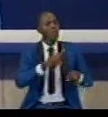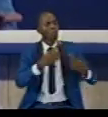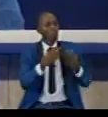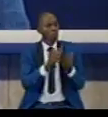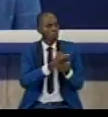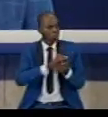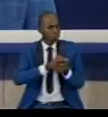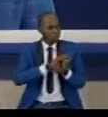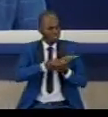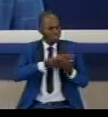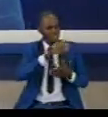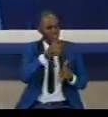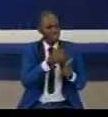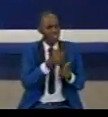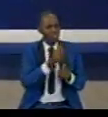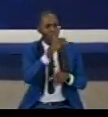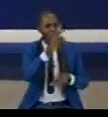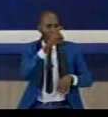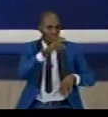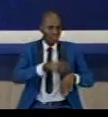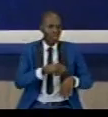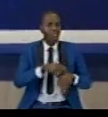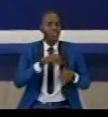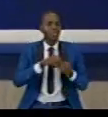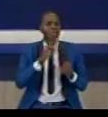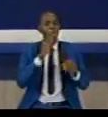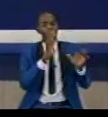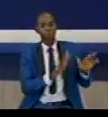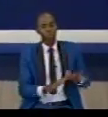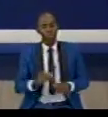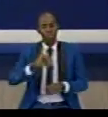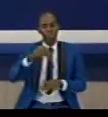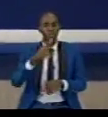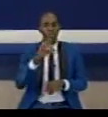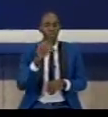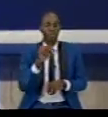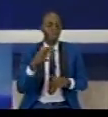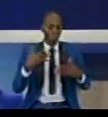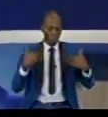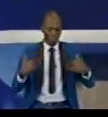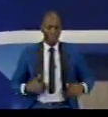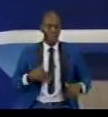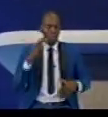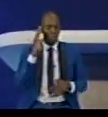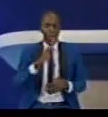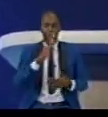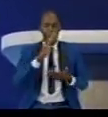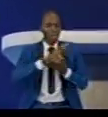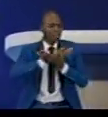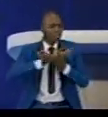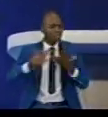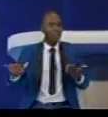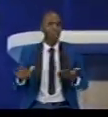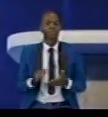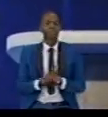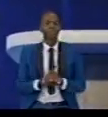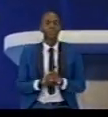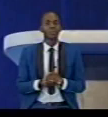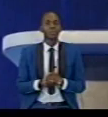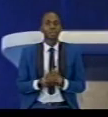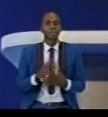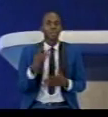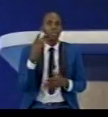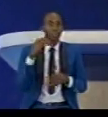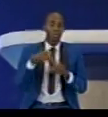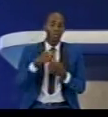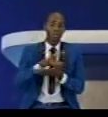and thy flesh shall come again to thee and thou shalt be clean look at